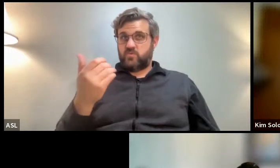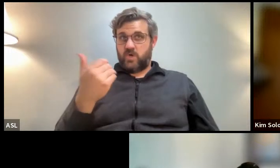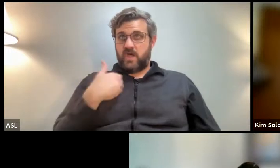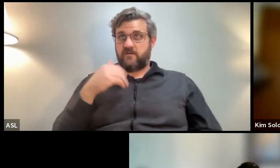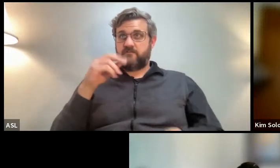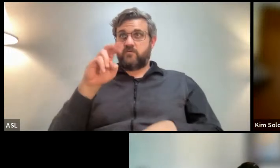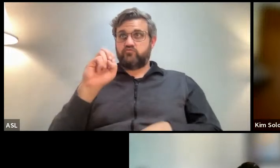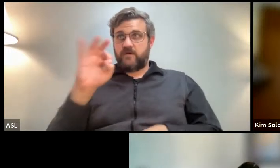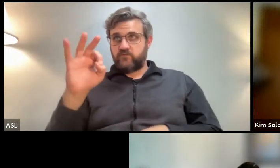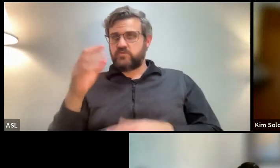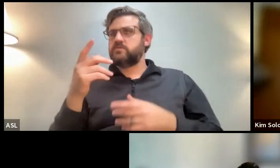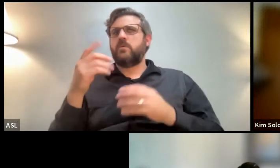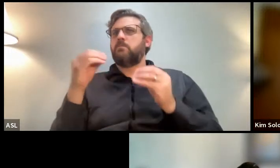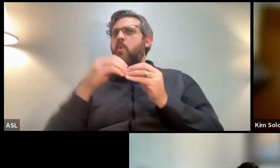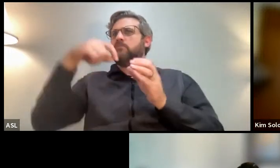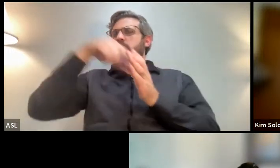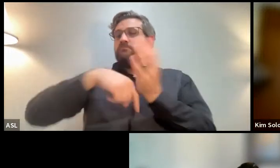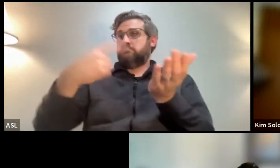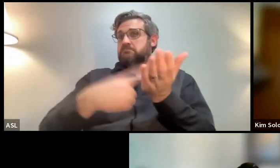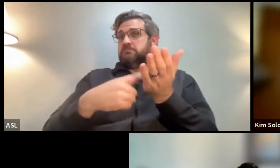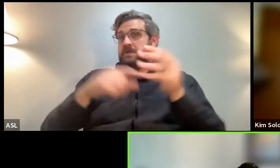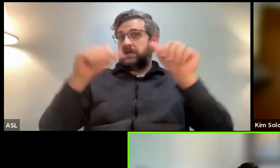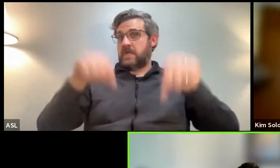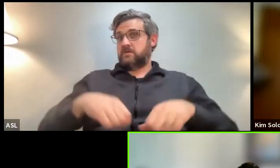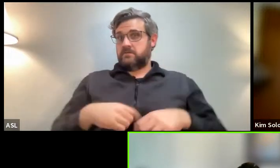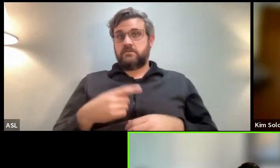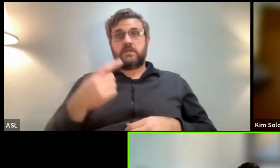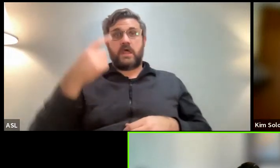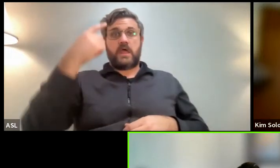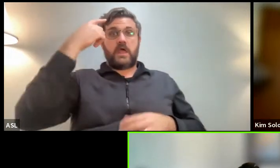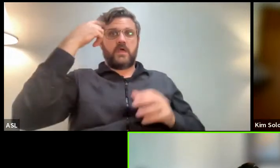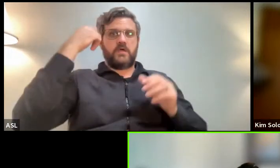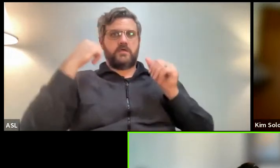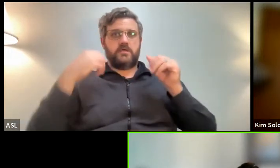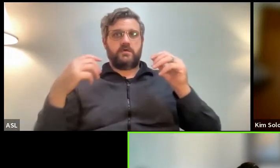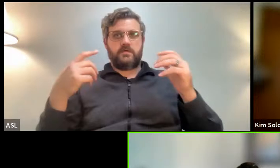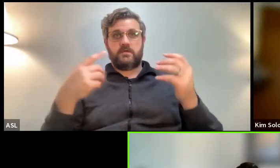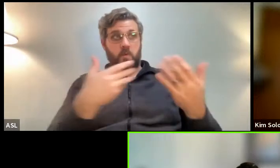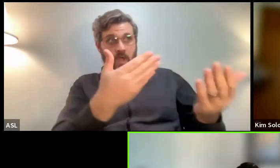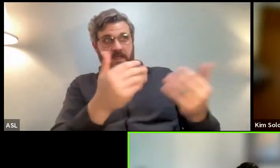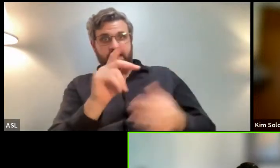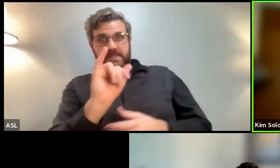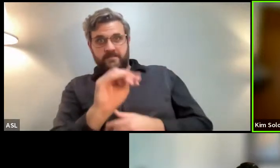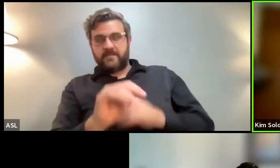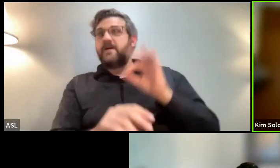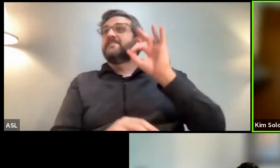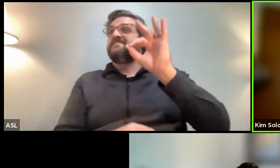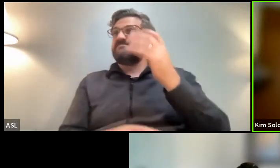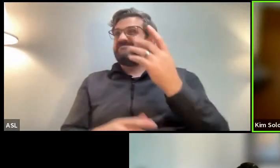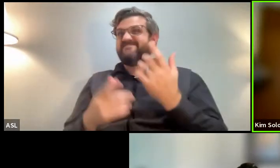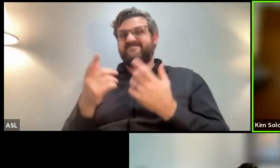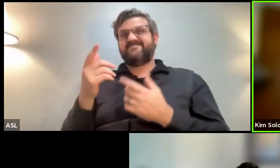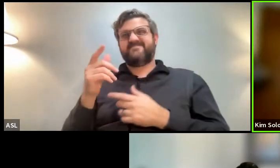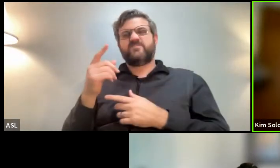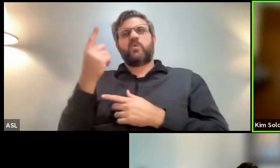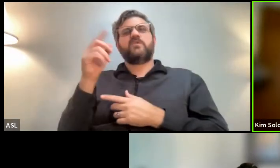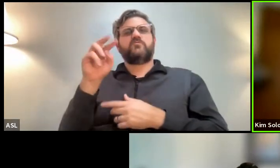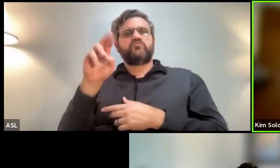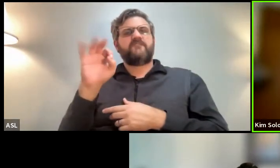could you just mention a little more about it? I think it's in our, go ahead, Kim. Oh, yeah, there is a